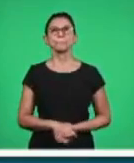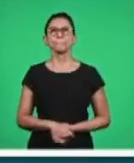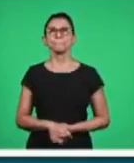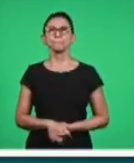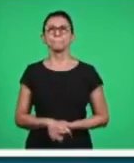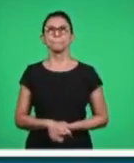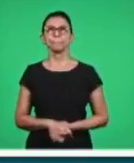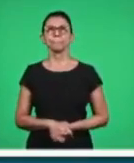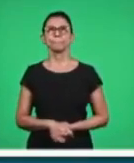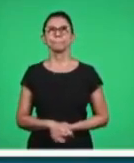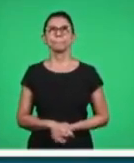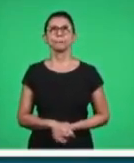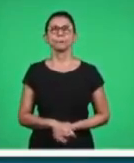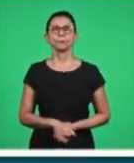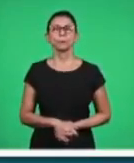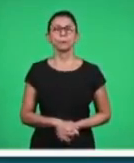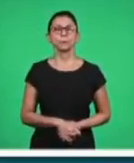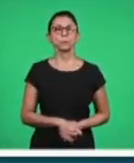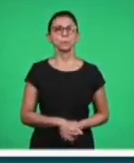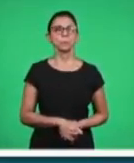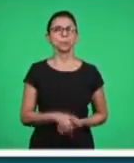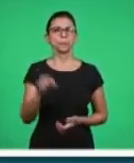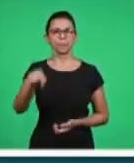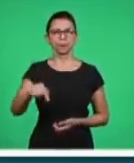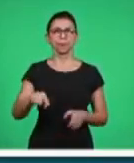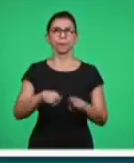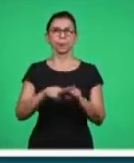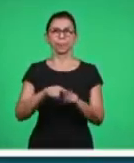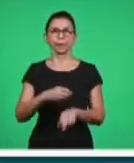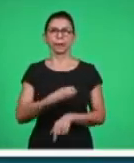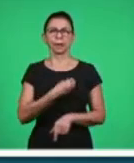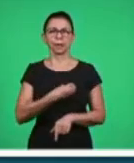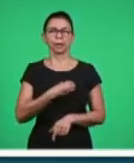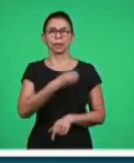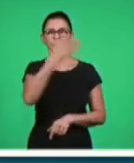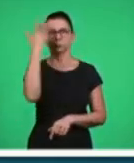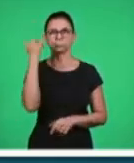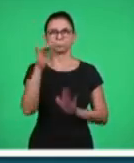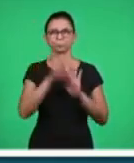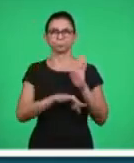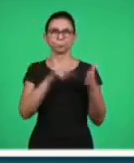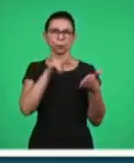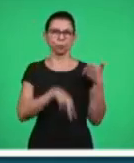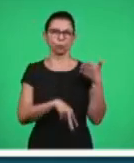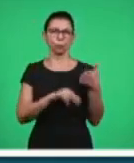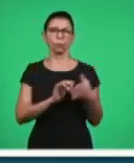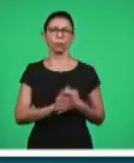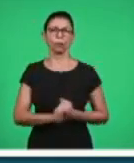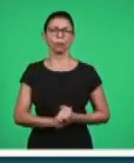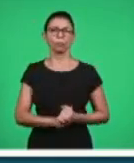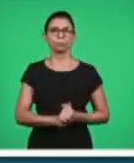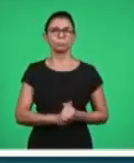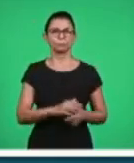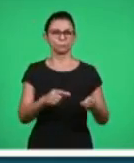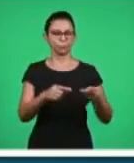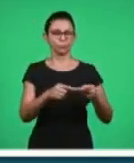have here a participation of one of our brethren on the text that are going to be read